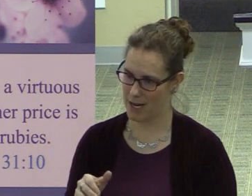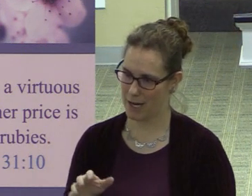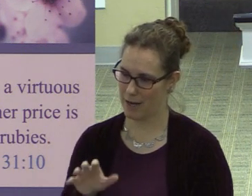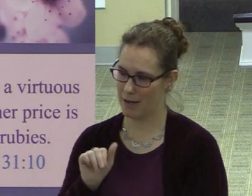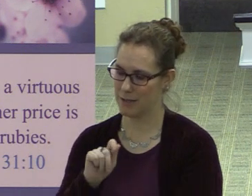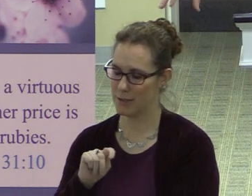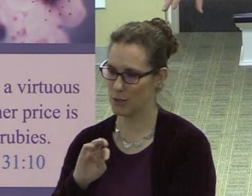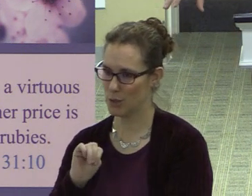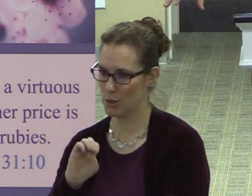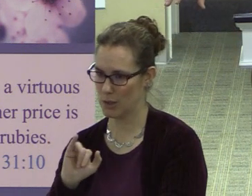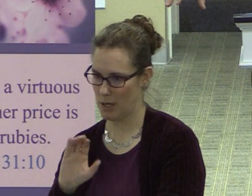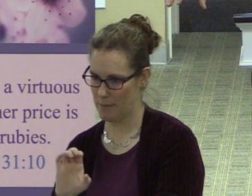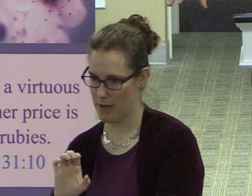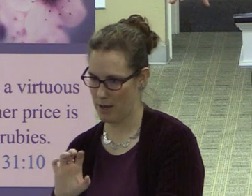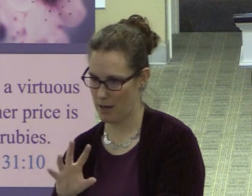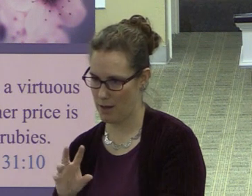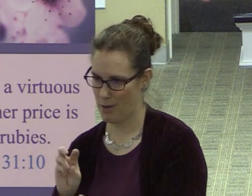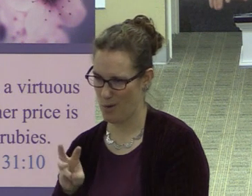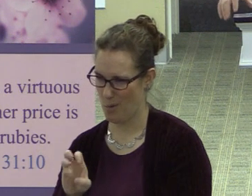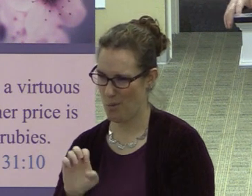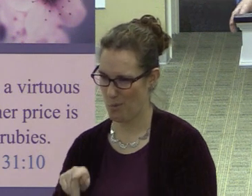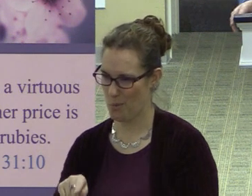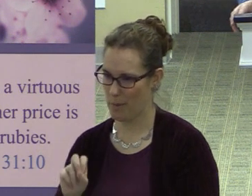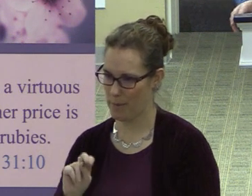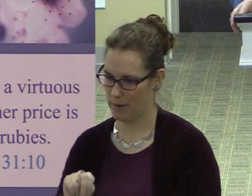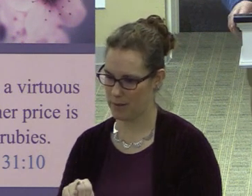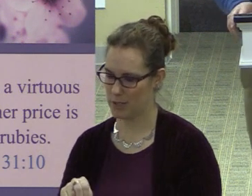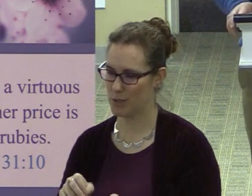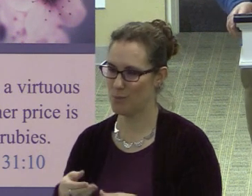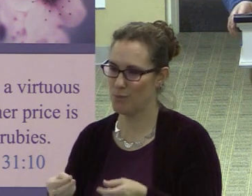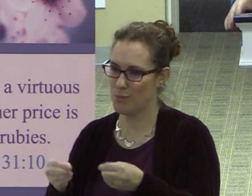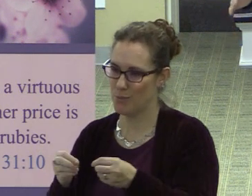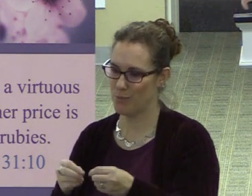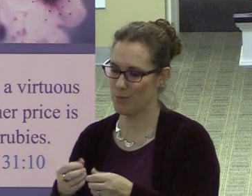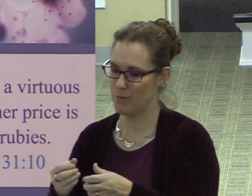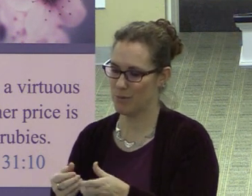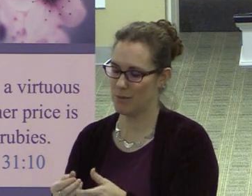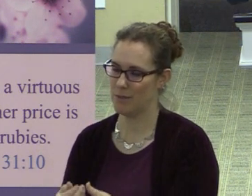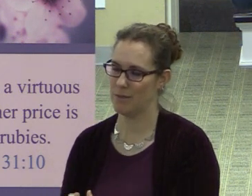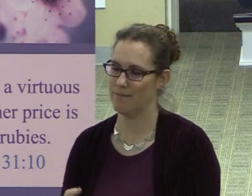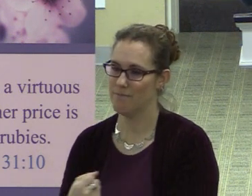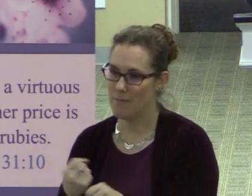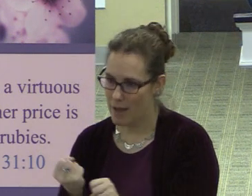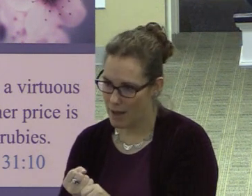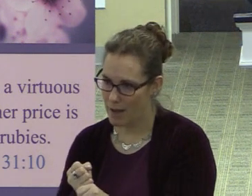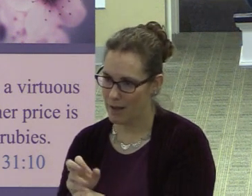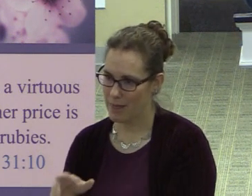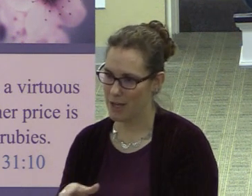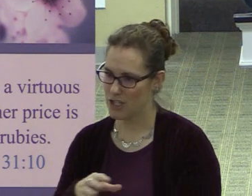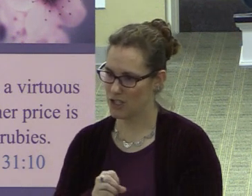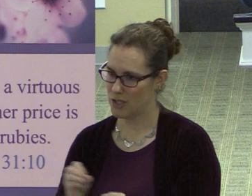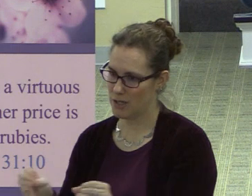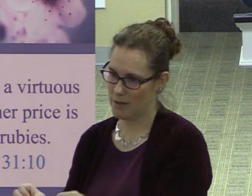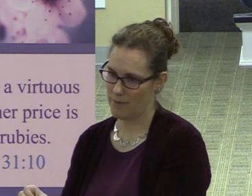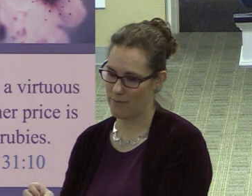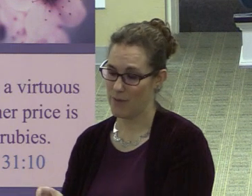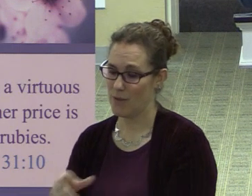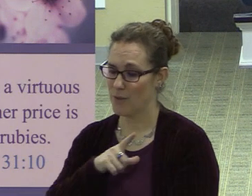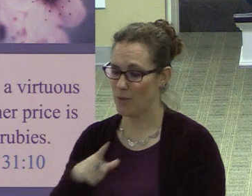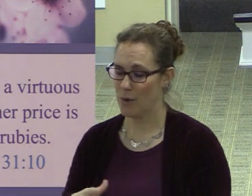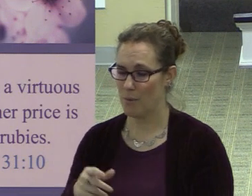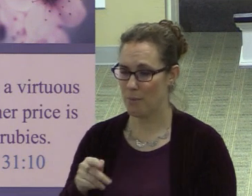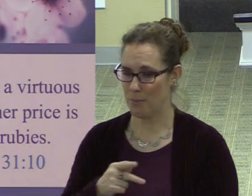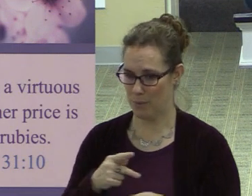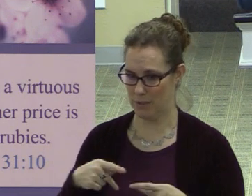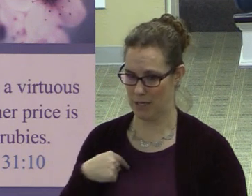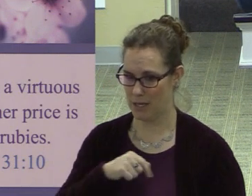produce the paradigm shift. There are times the Lord puts us in those really tough places so that you